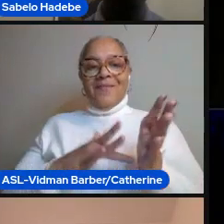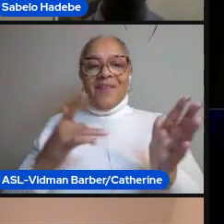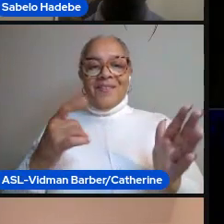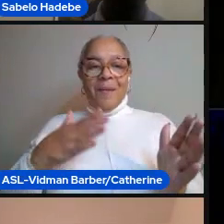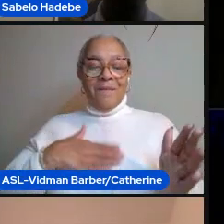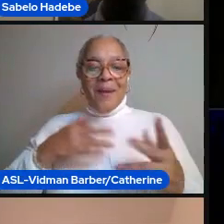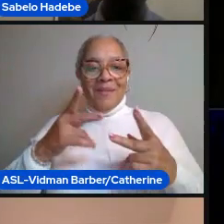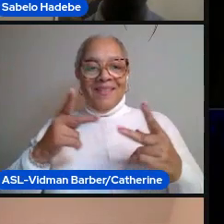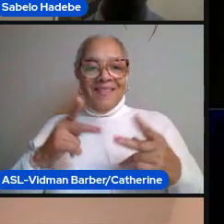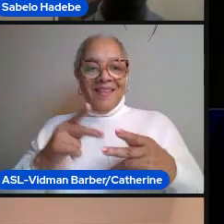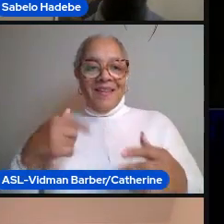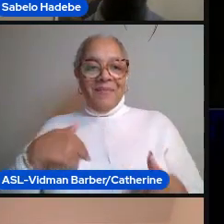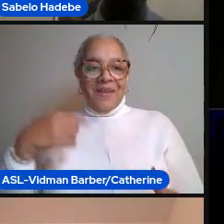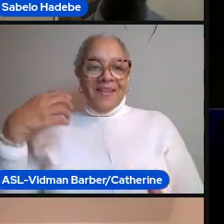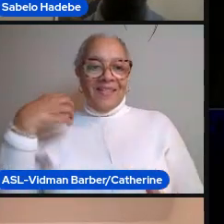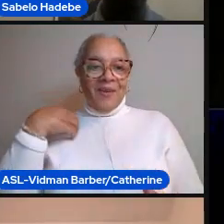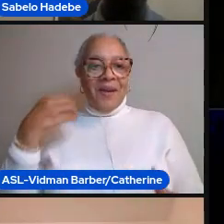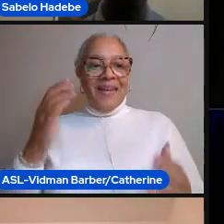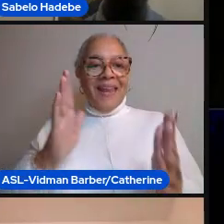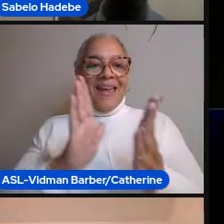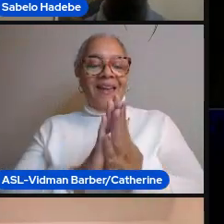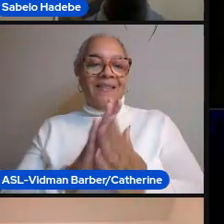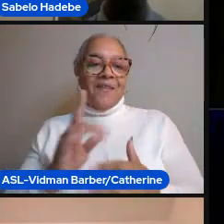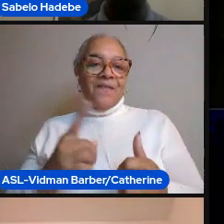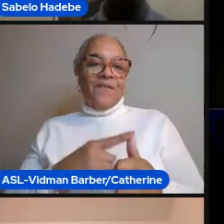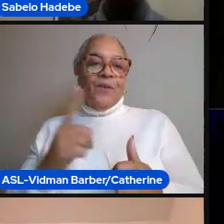this and ask the first question.